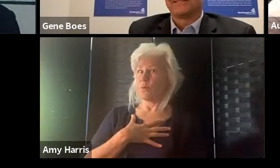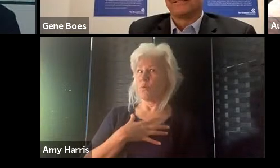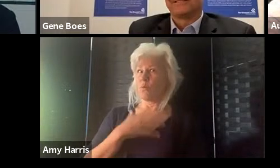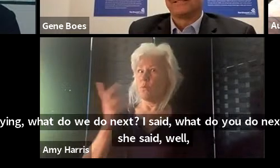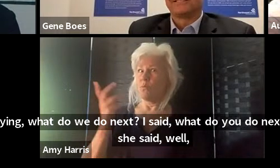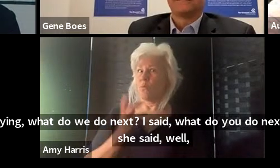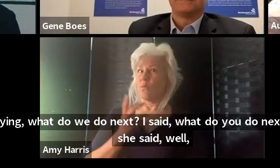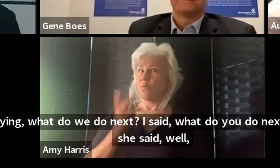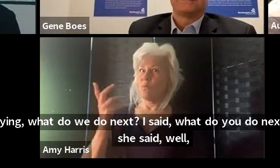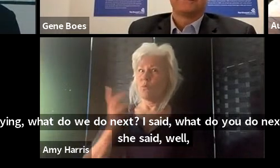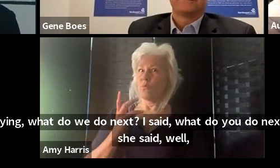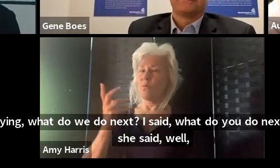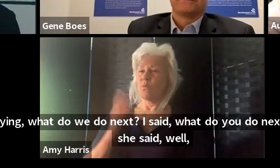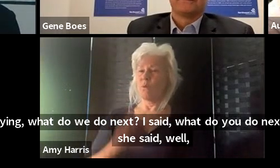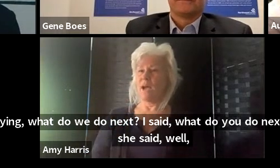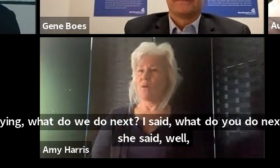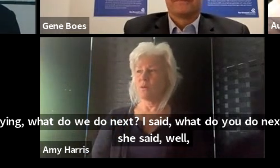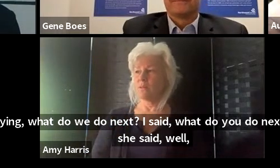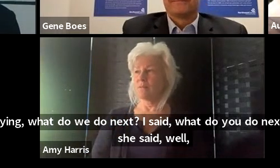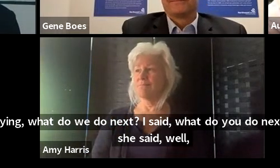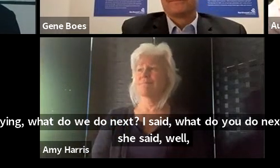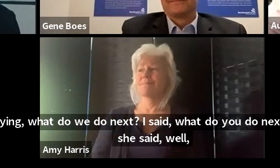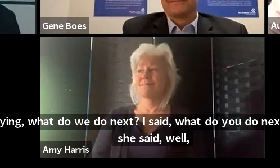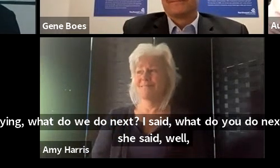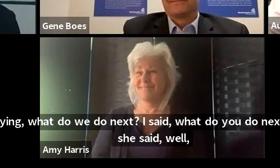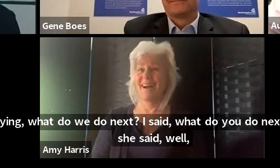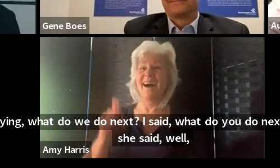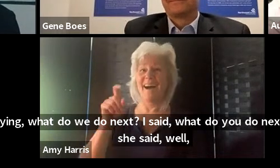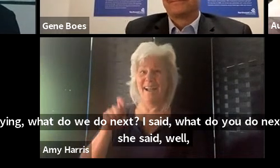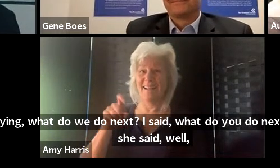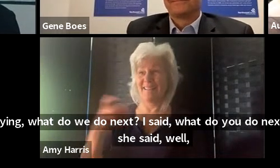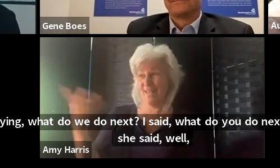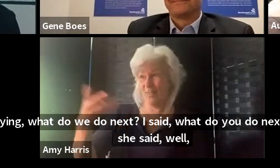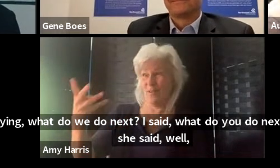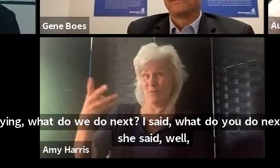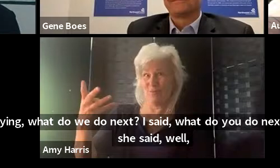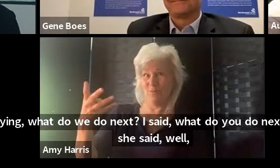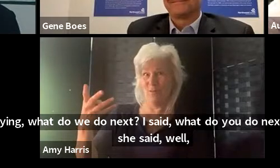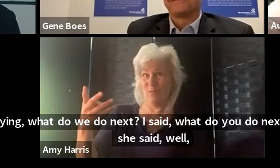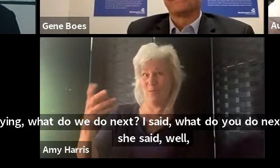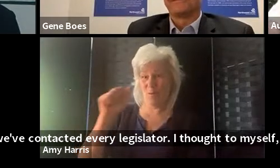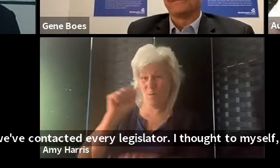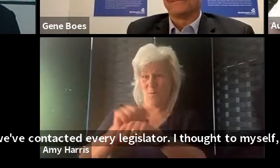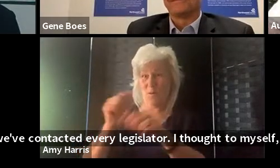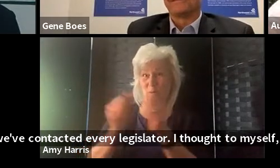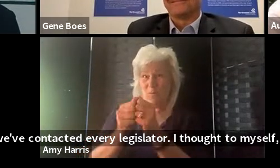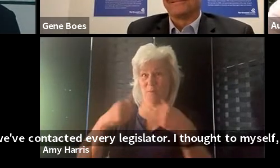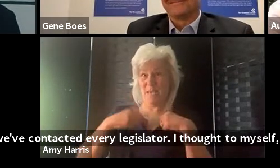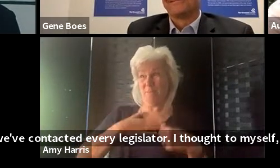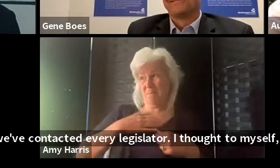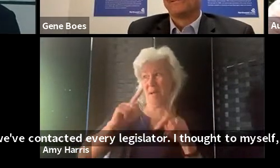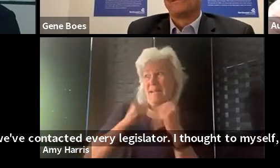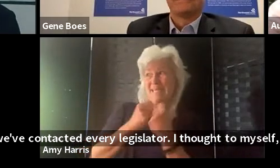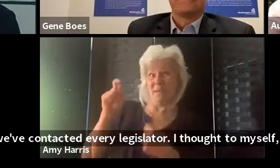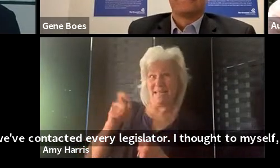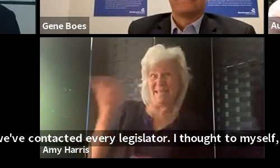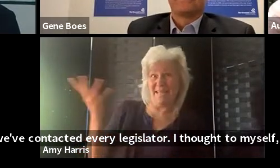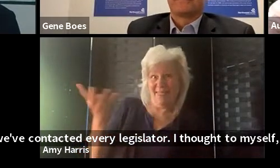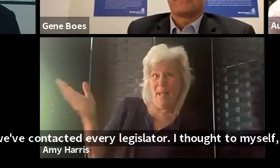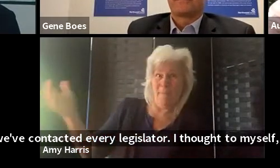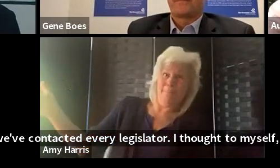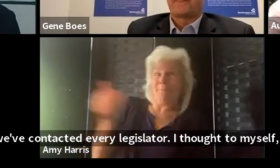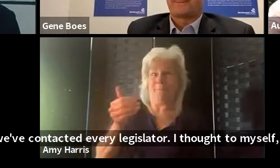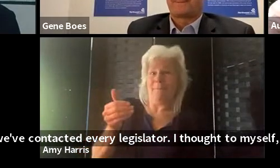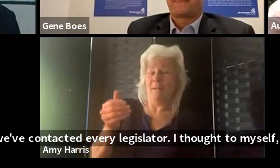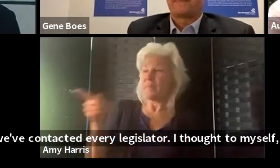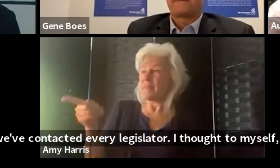wow, I need these four women on my permanent legislative team, because they